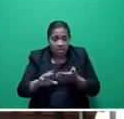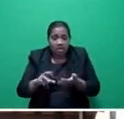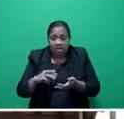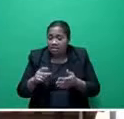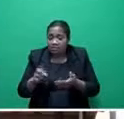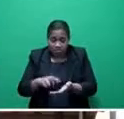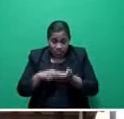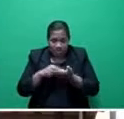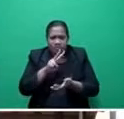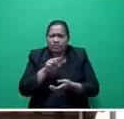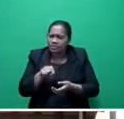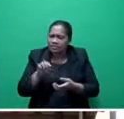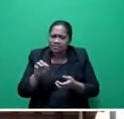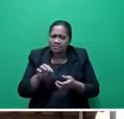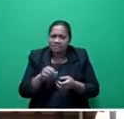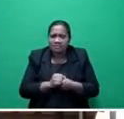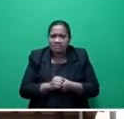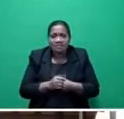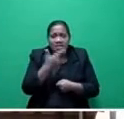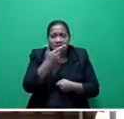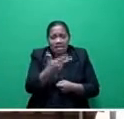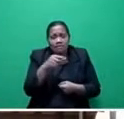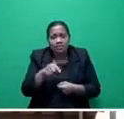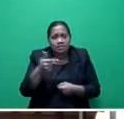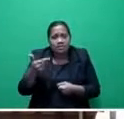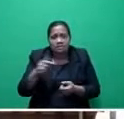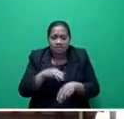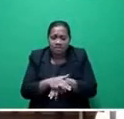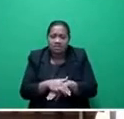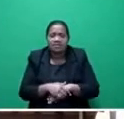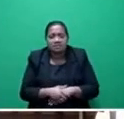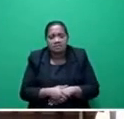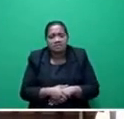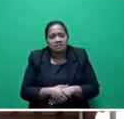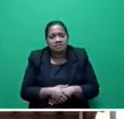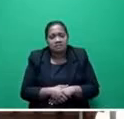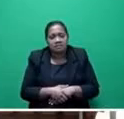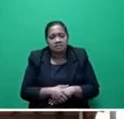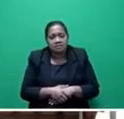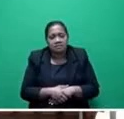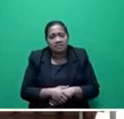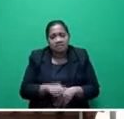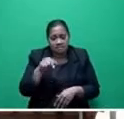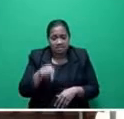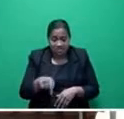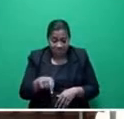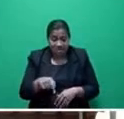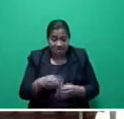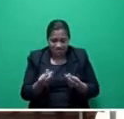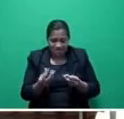billion, equivalent of about 8.7 months of retained imports, Mr. Speaker, sir. With this injection of